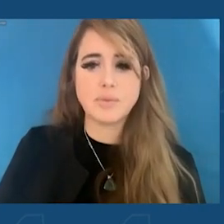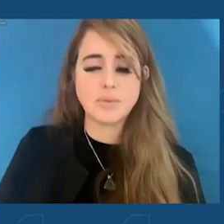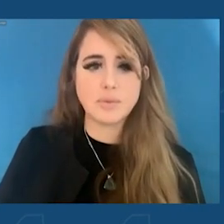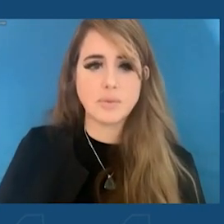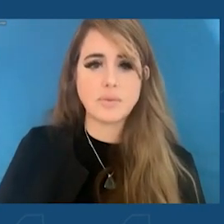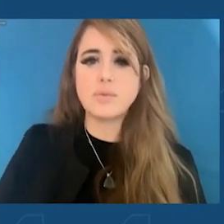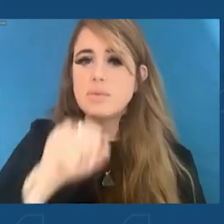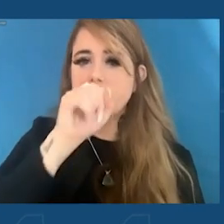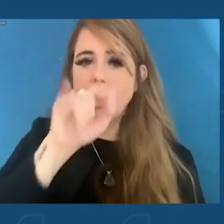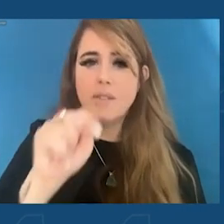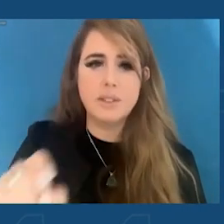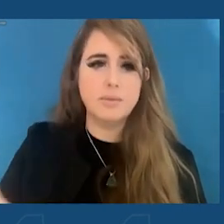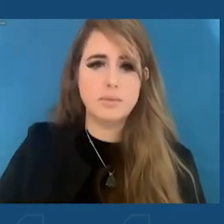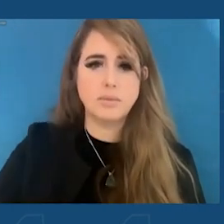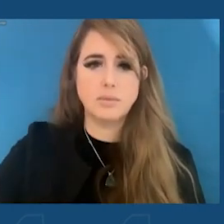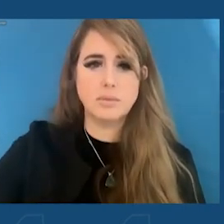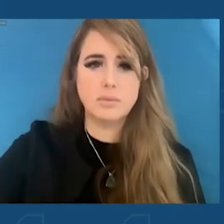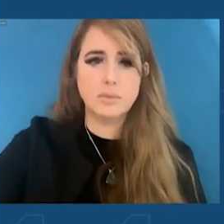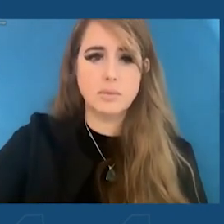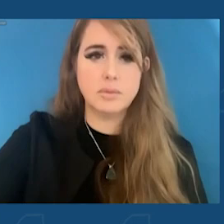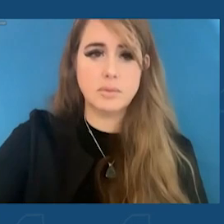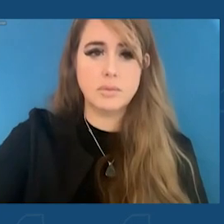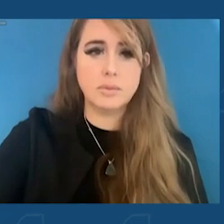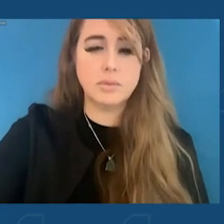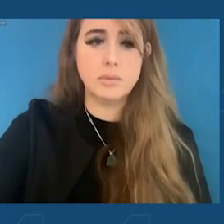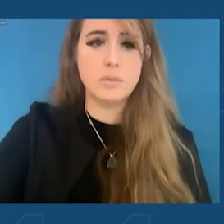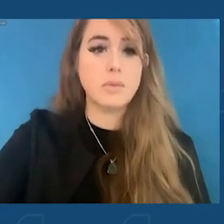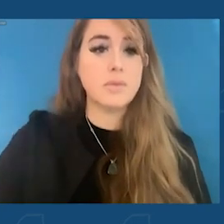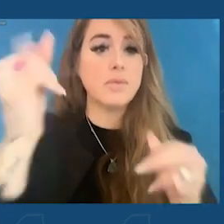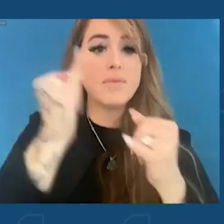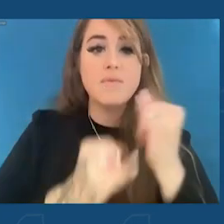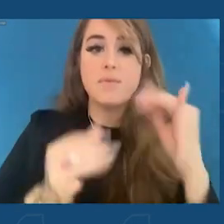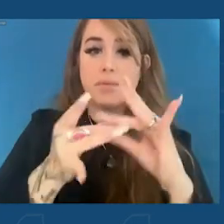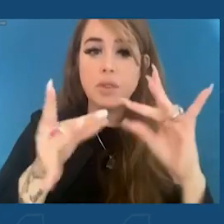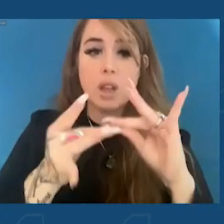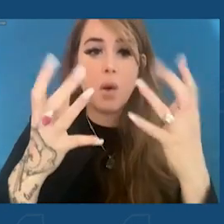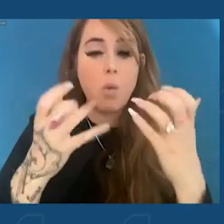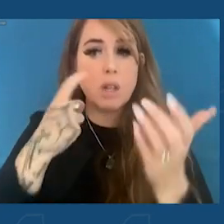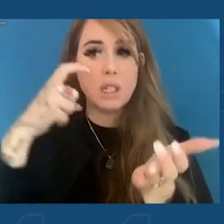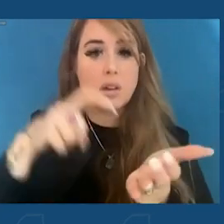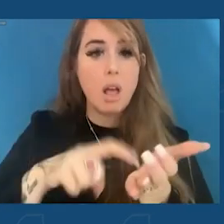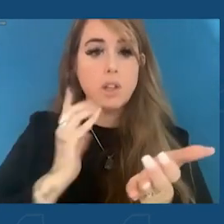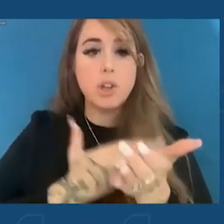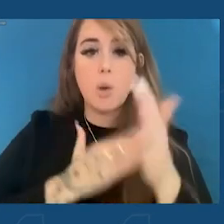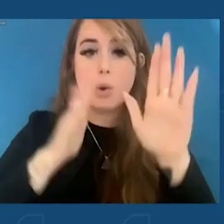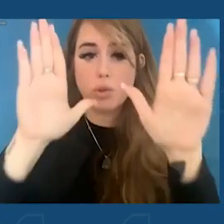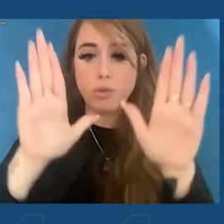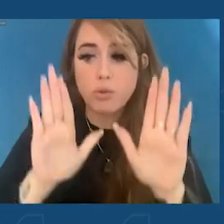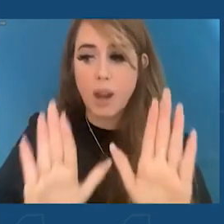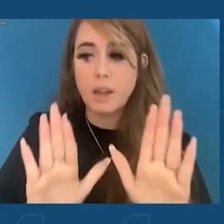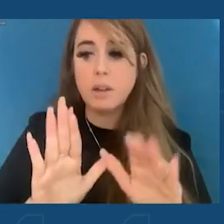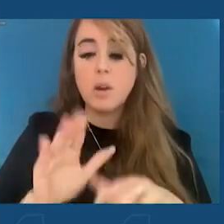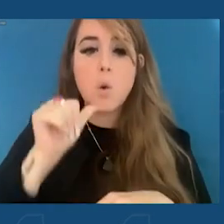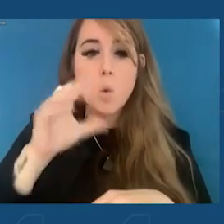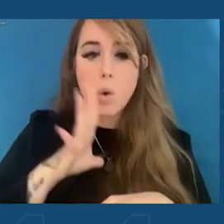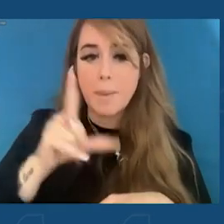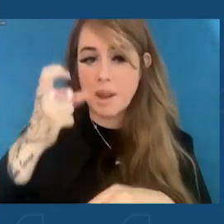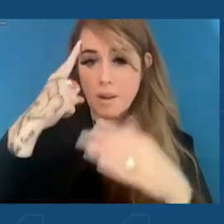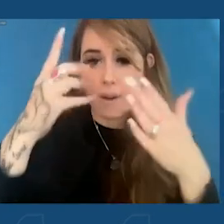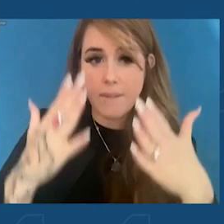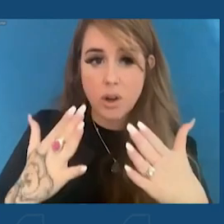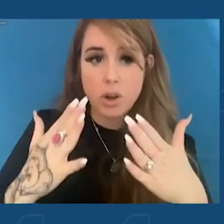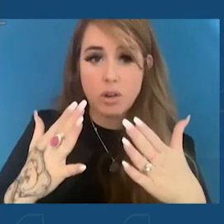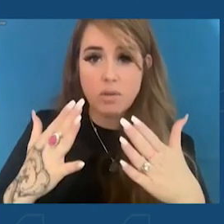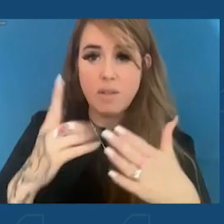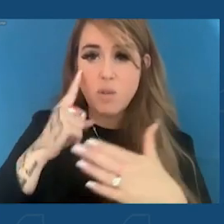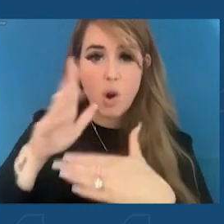love it. So, in closing, again, I want to acknowledge our great woman governor for all you have done